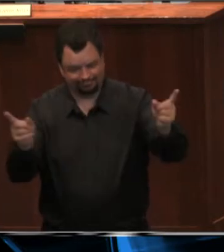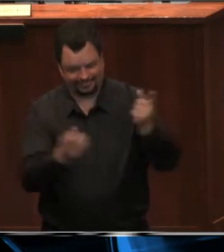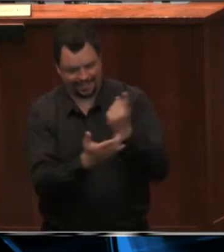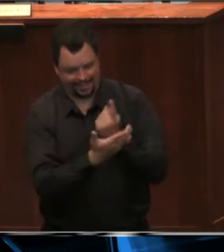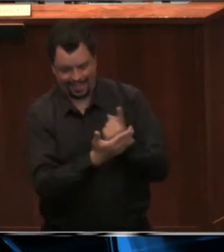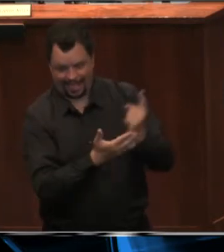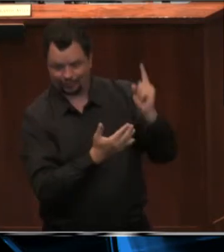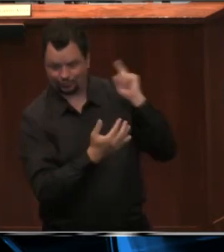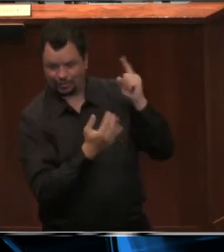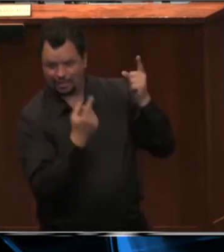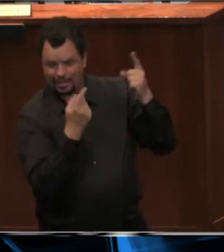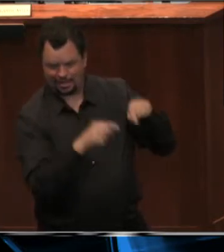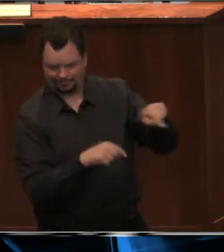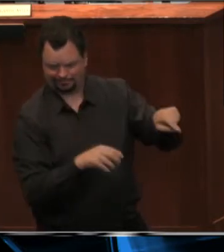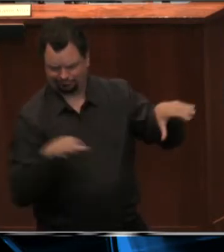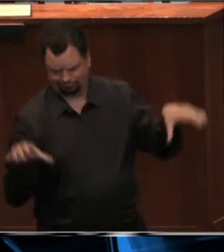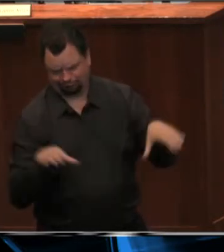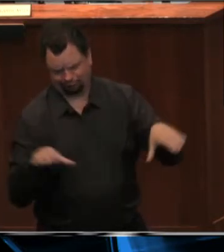definitely